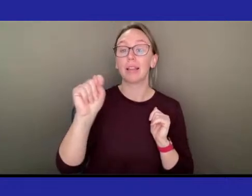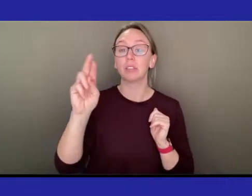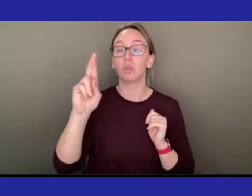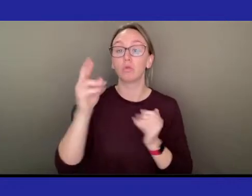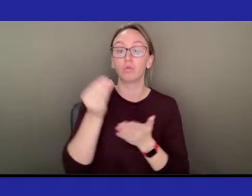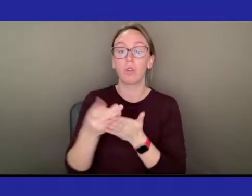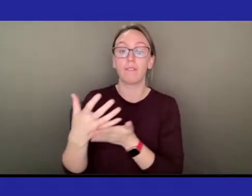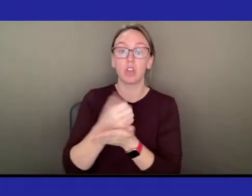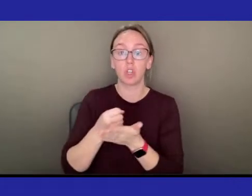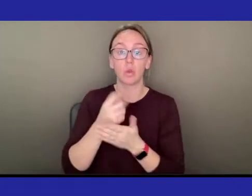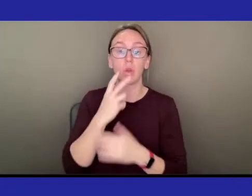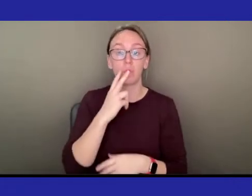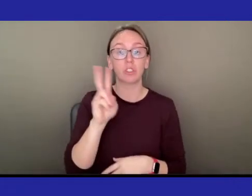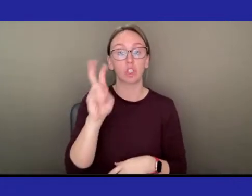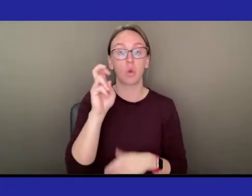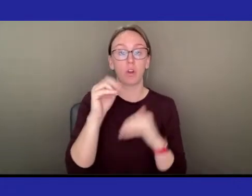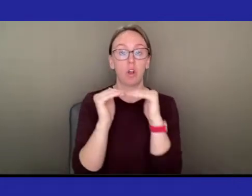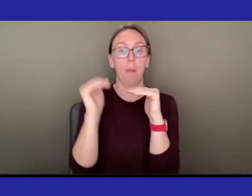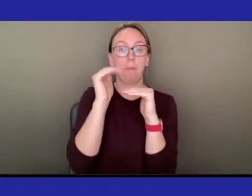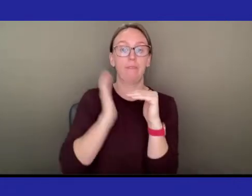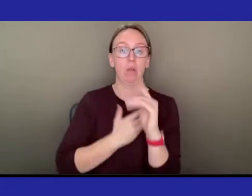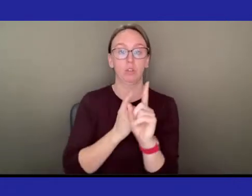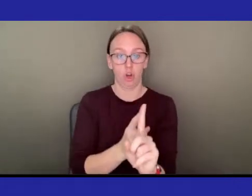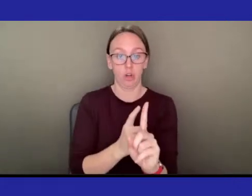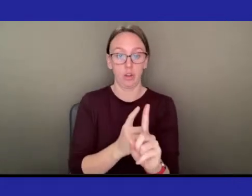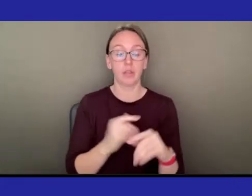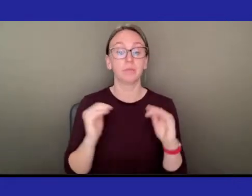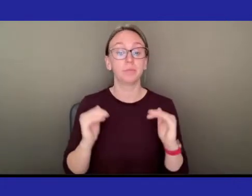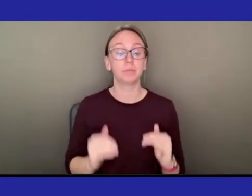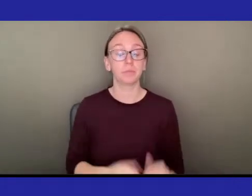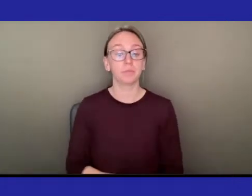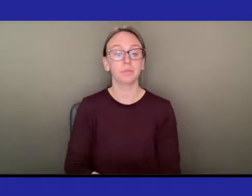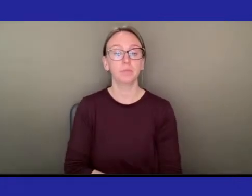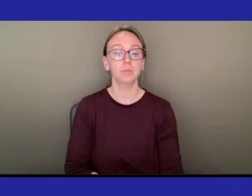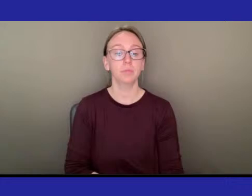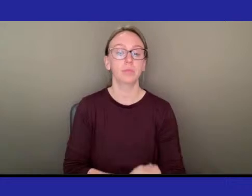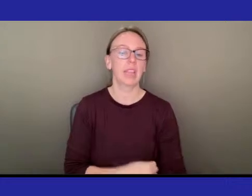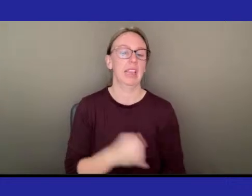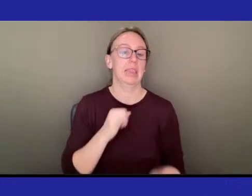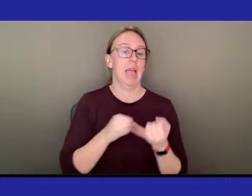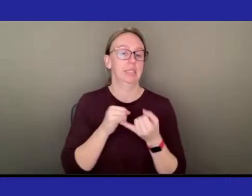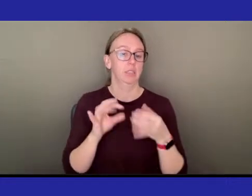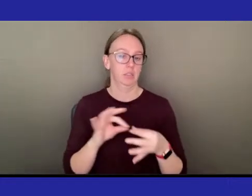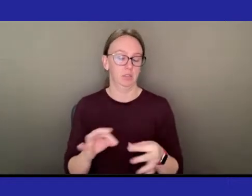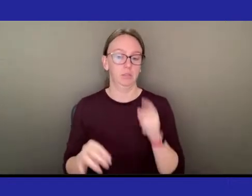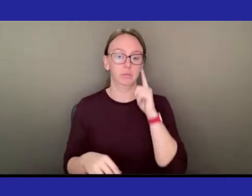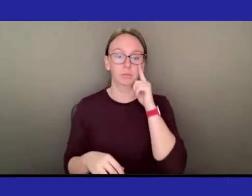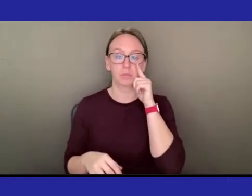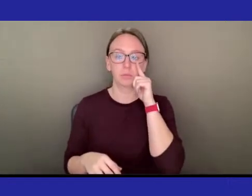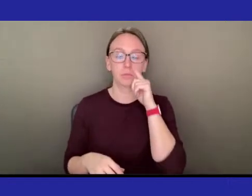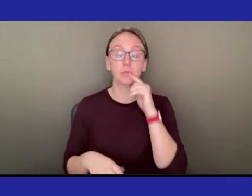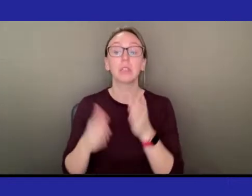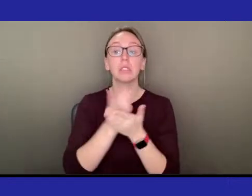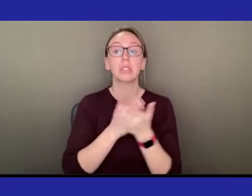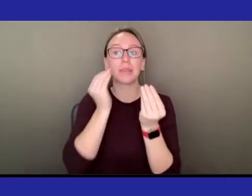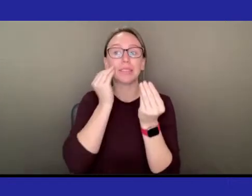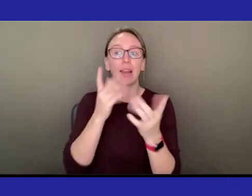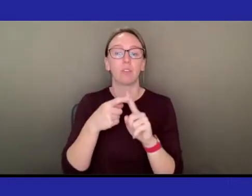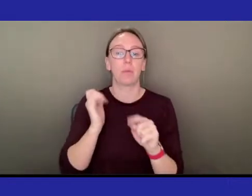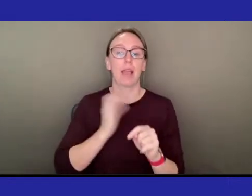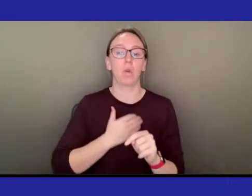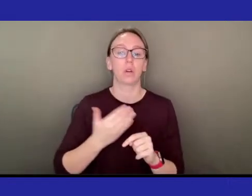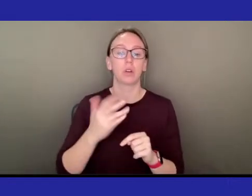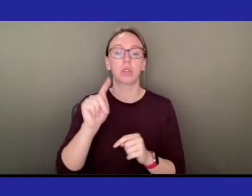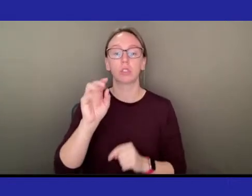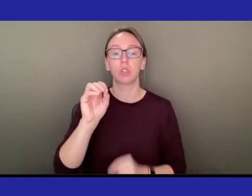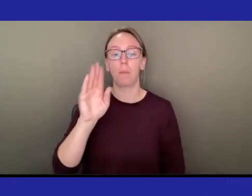Next slide. And just our last data here. This is some data from our tobacco registry dashboard, which is